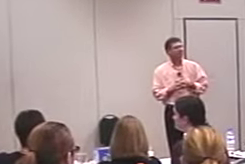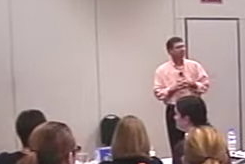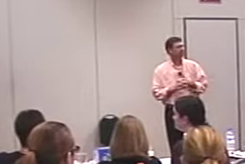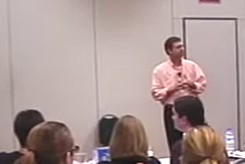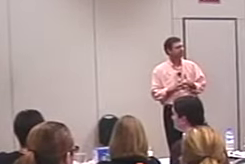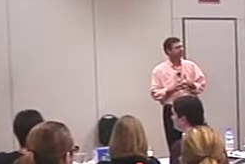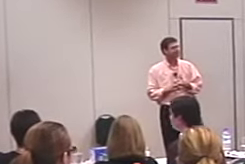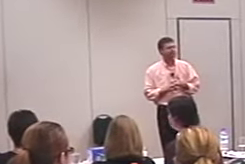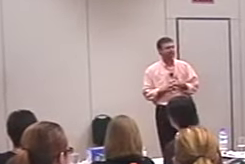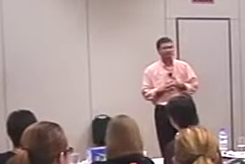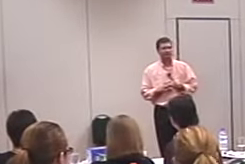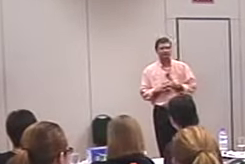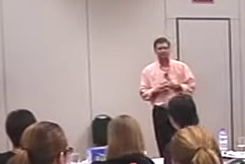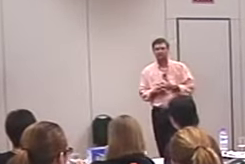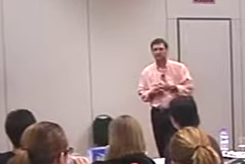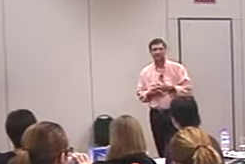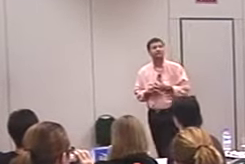really.